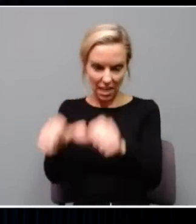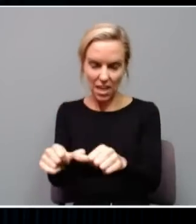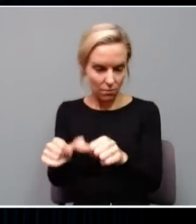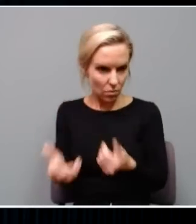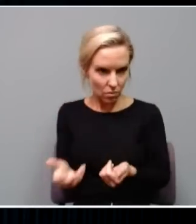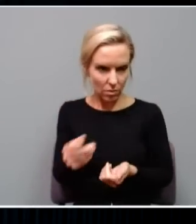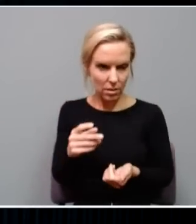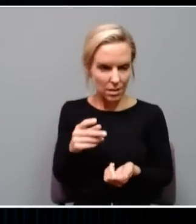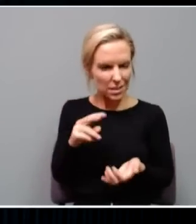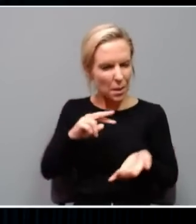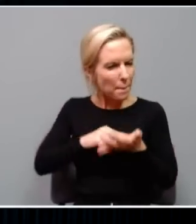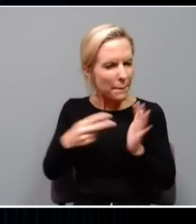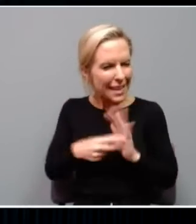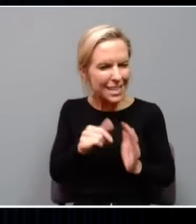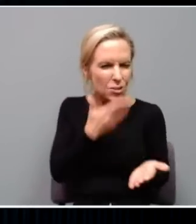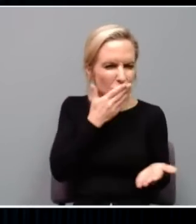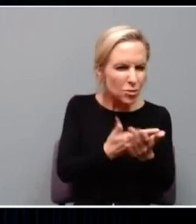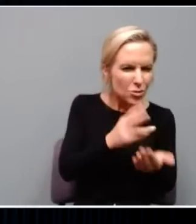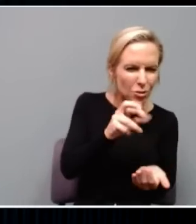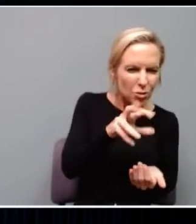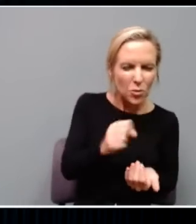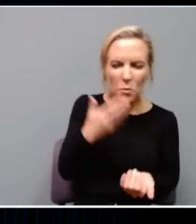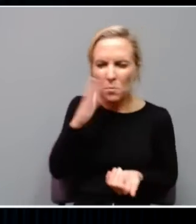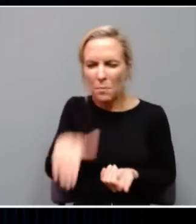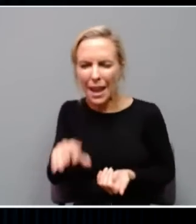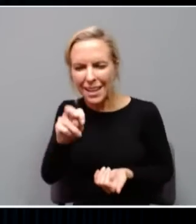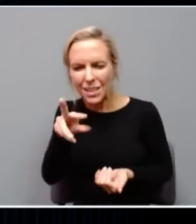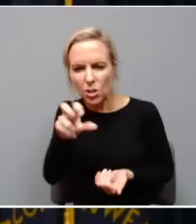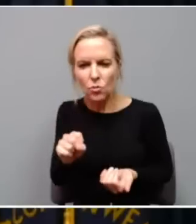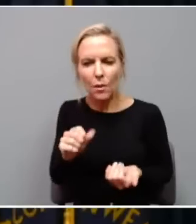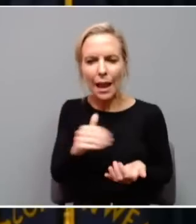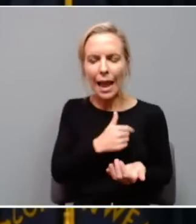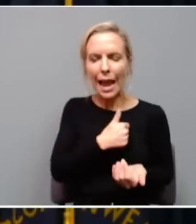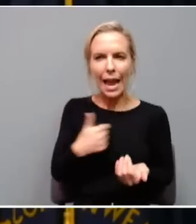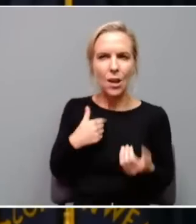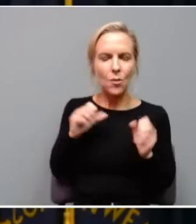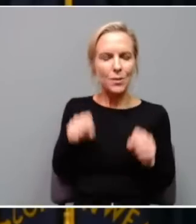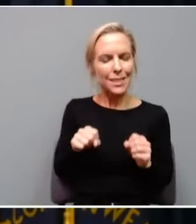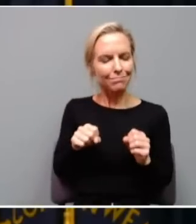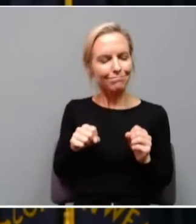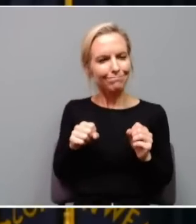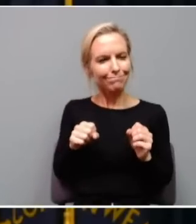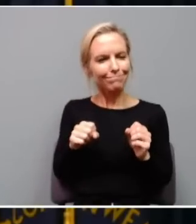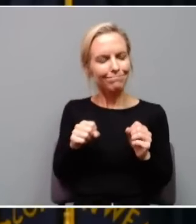is this good news? Is this bad news? How should we be interpreting this?